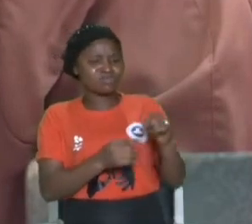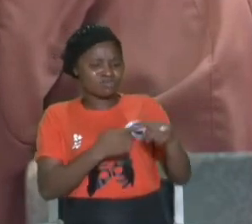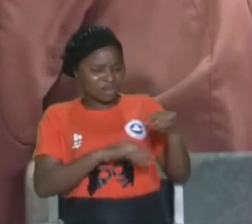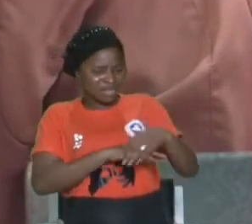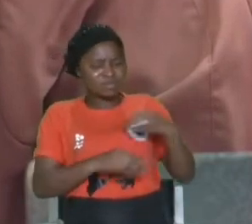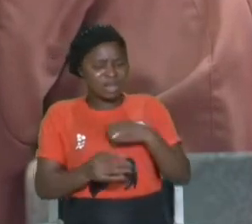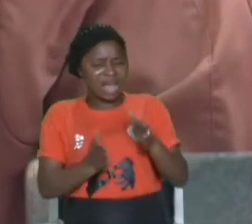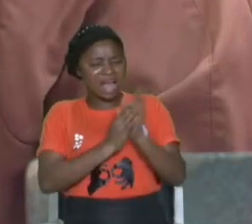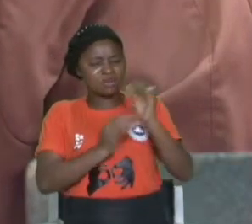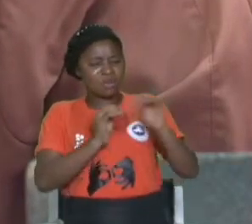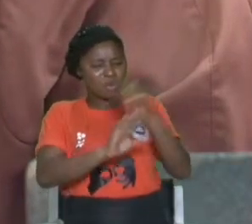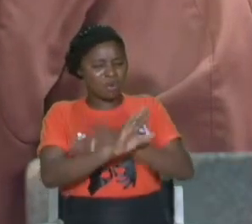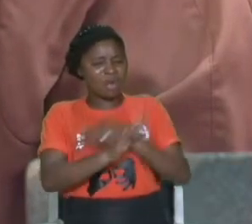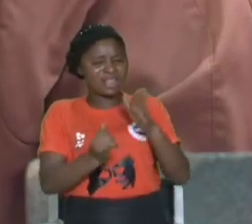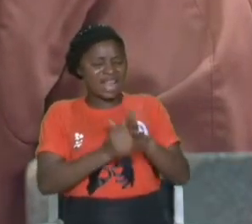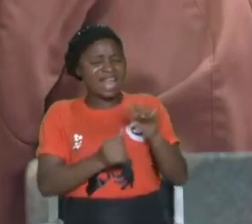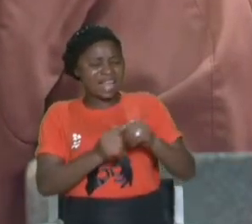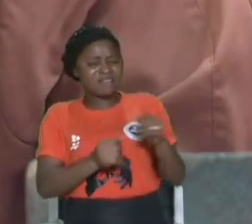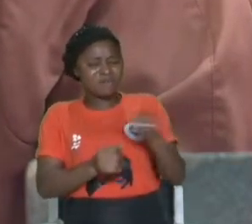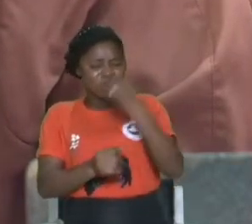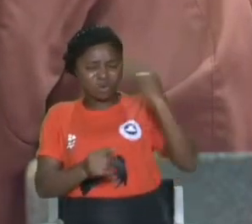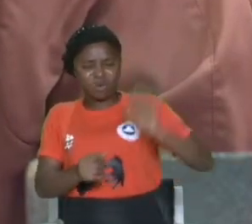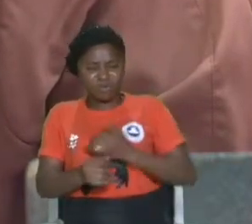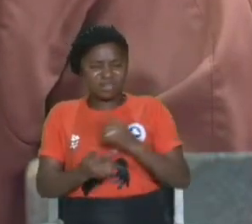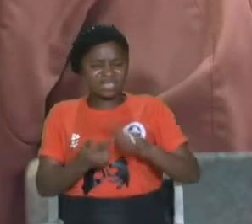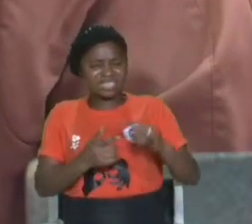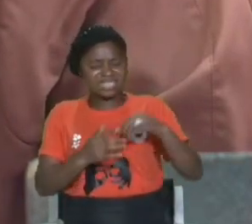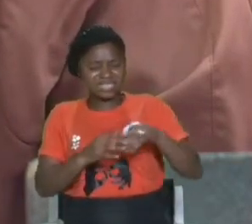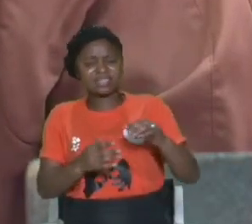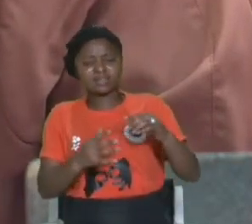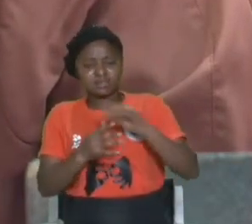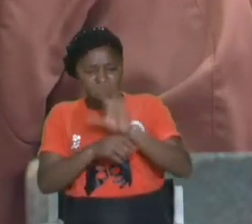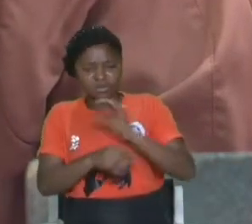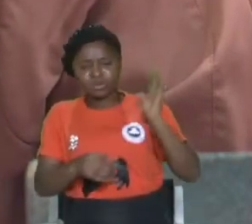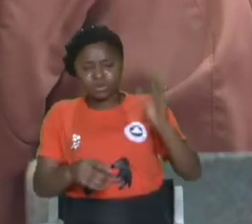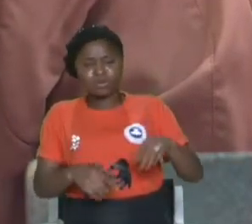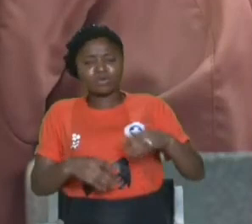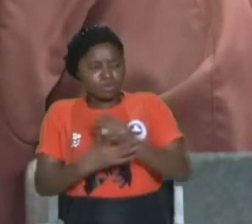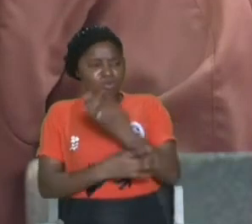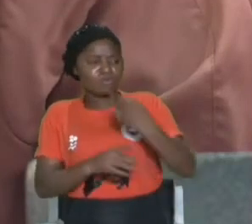God, that every one of us in this auditorium will grow from strength to strength.